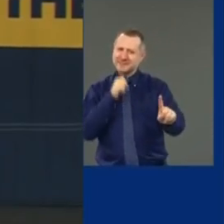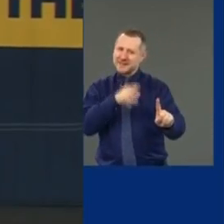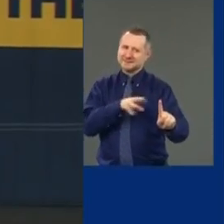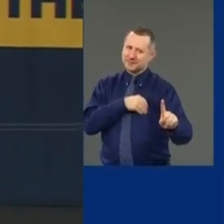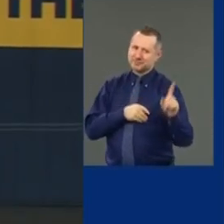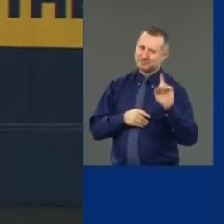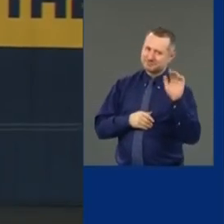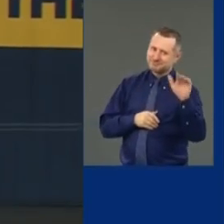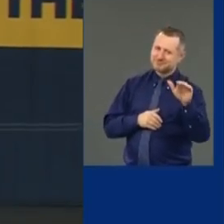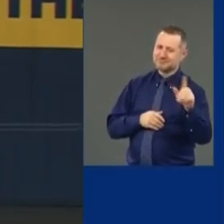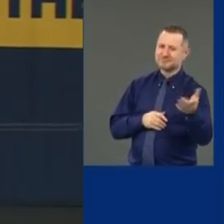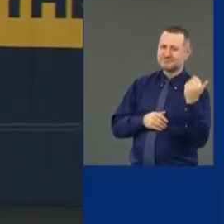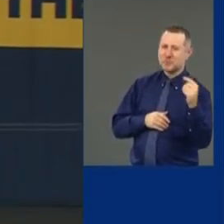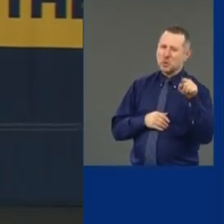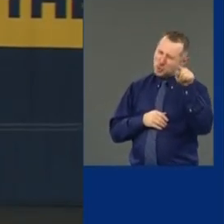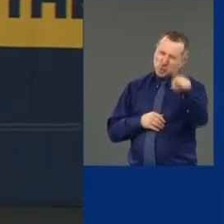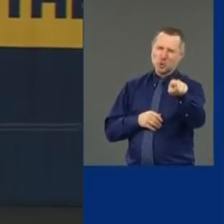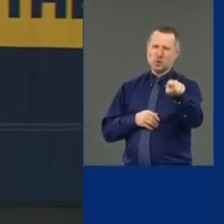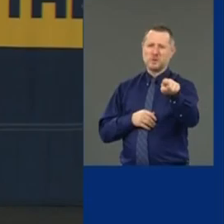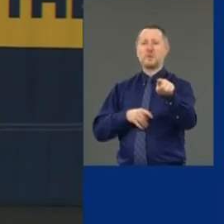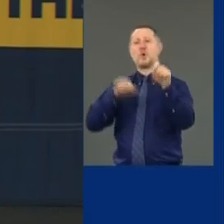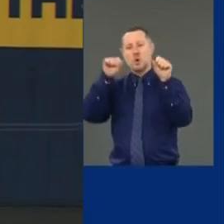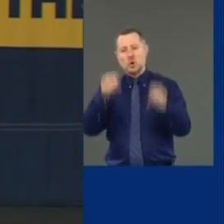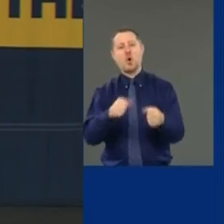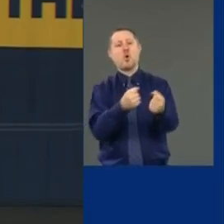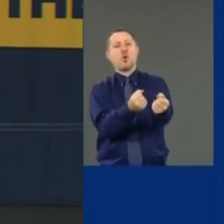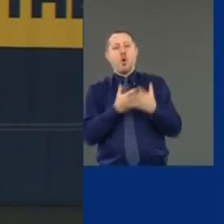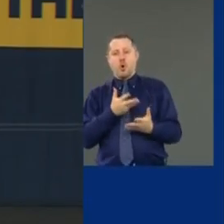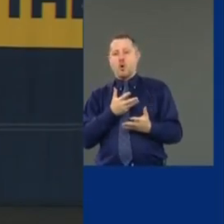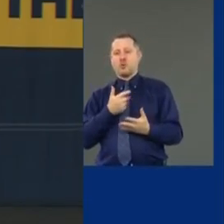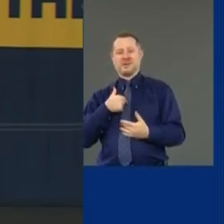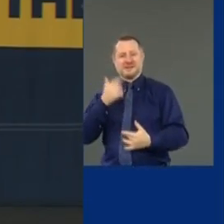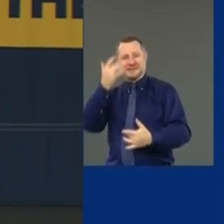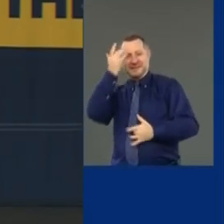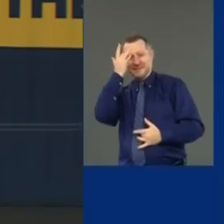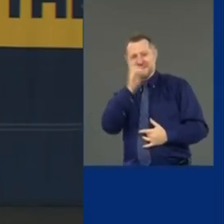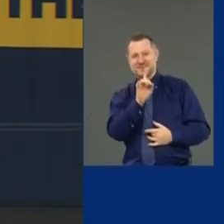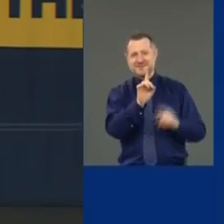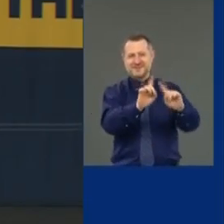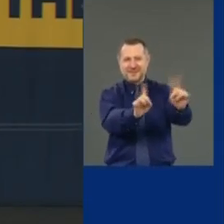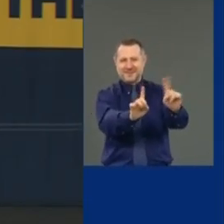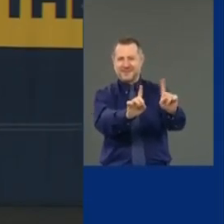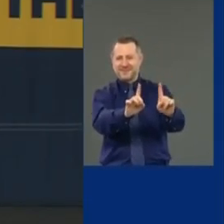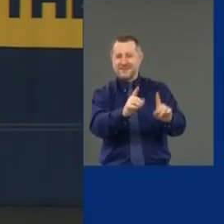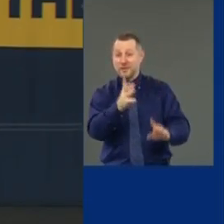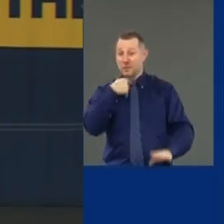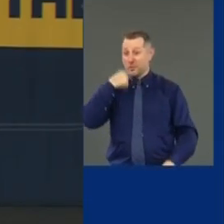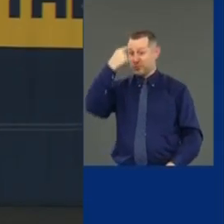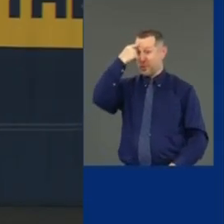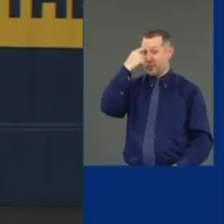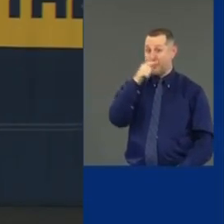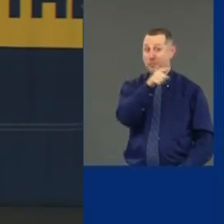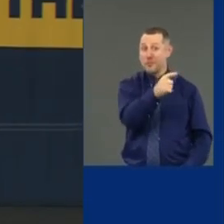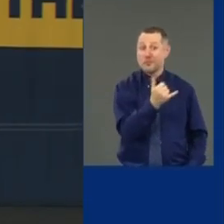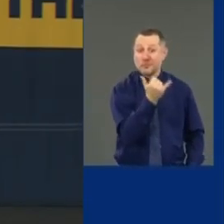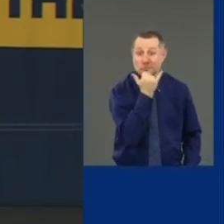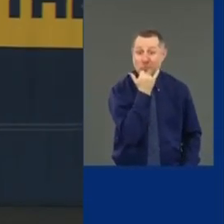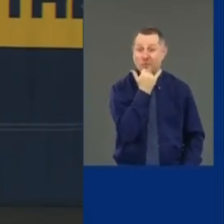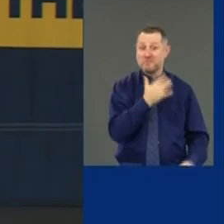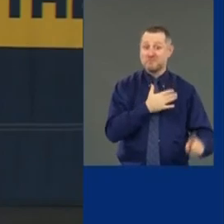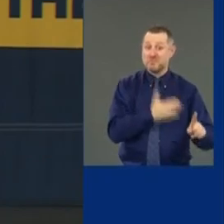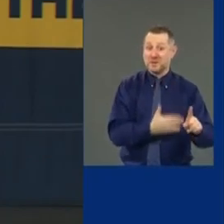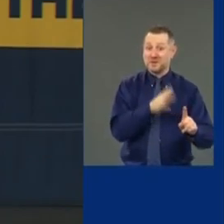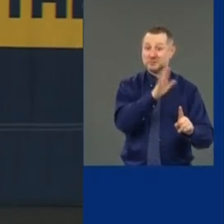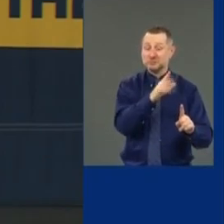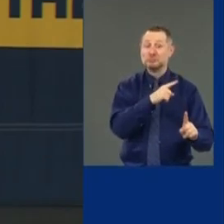to jeopardize my health. I don't think it's right for you to jeopardize your health, but that's your health. And